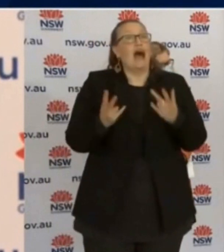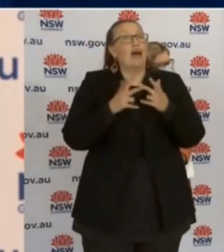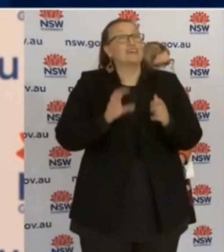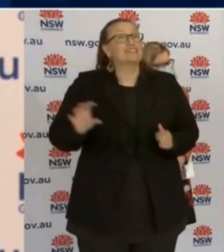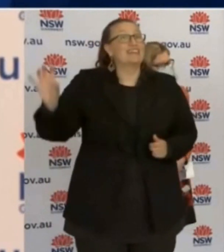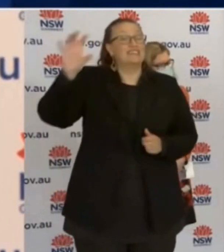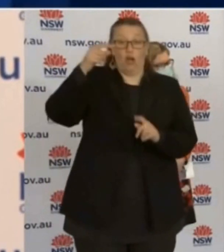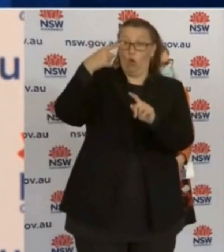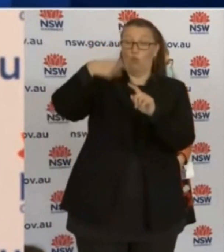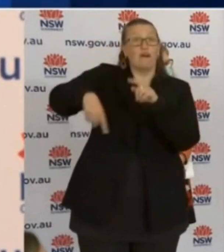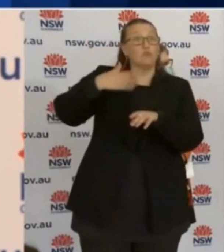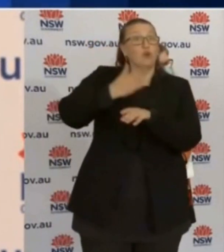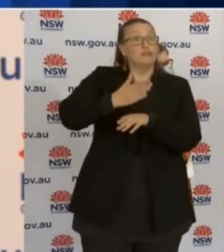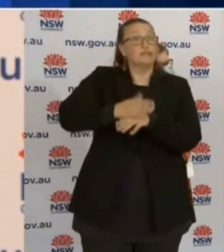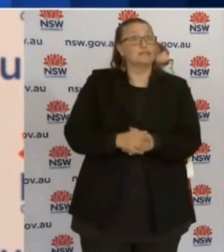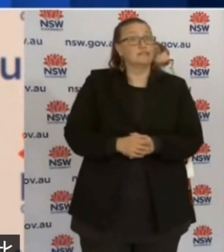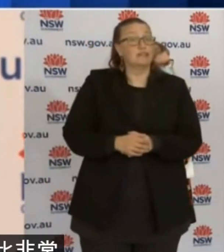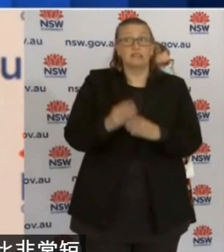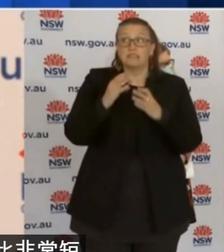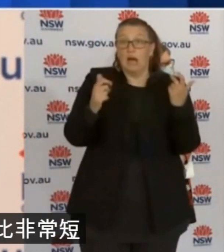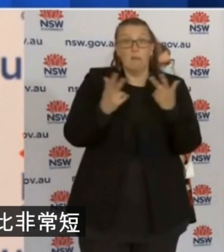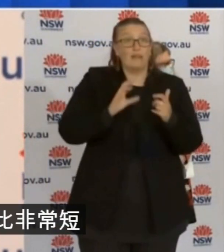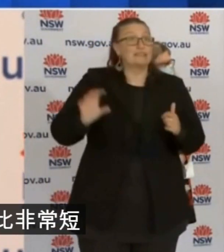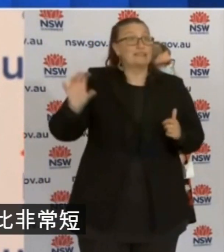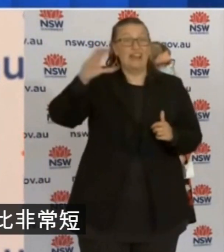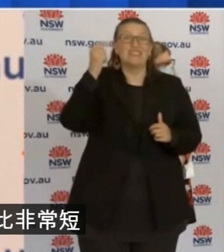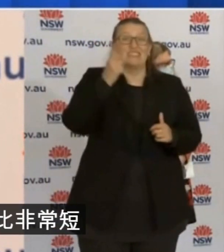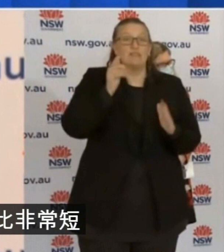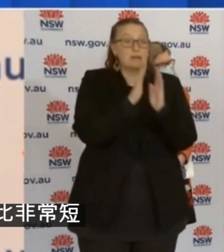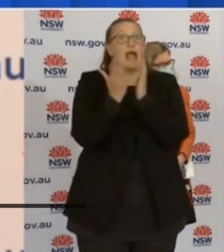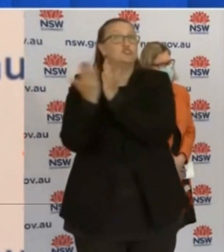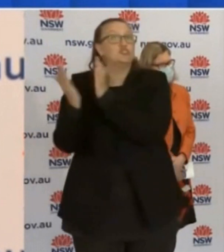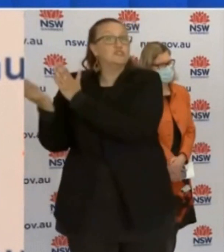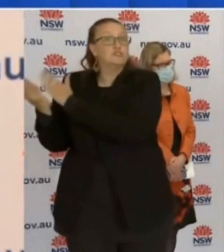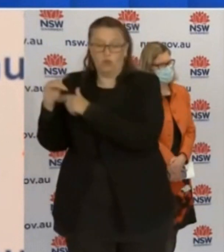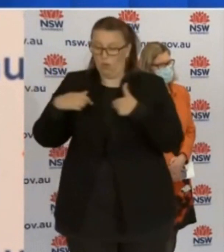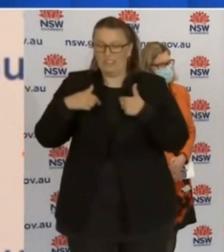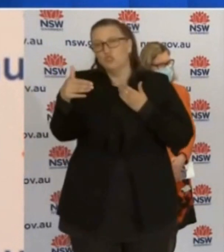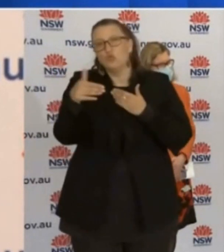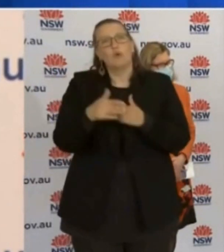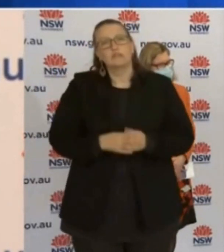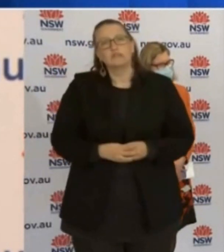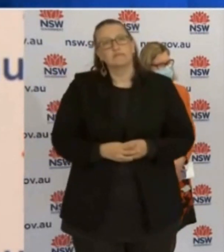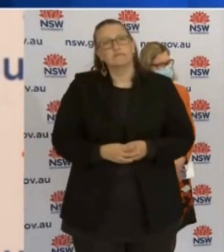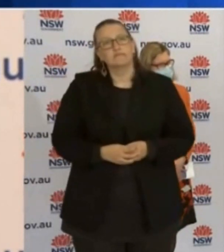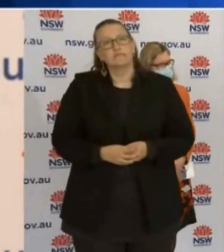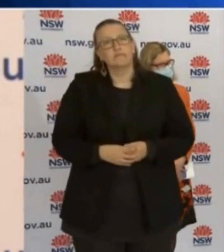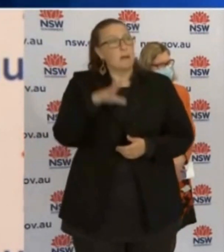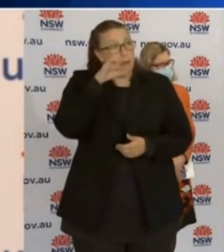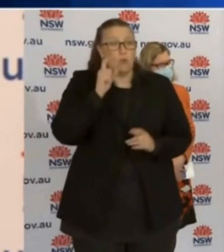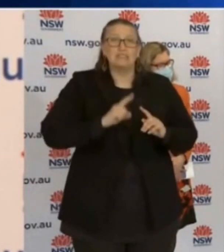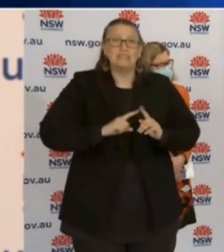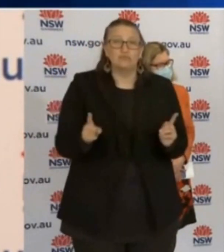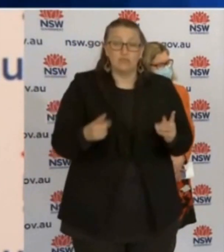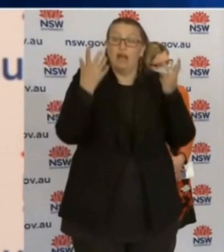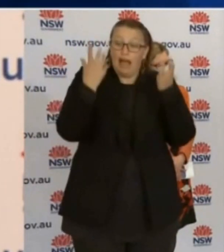those 8 or 9 local government areas is very short compared to what other states had. But the different point is the Delta. When you have a virus